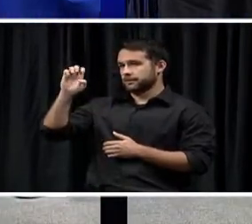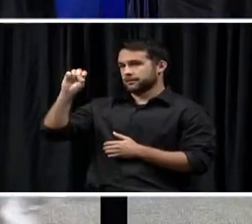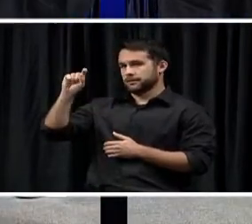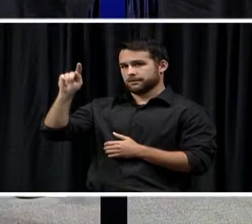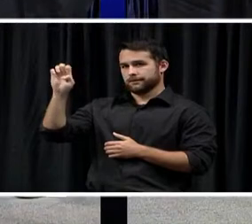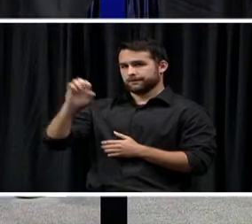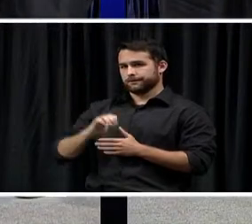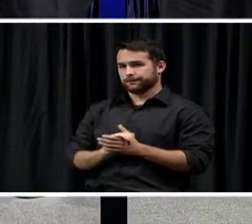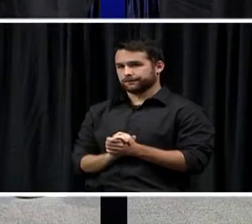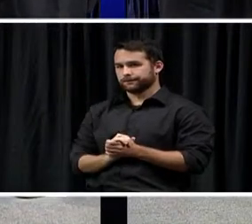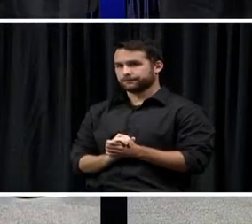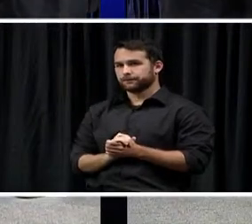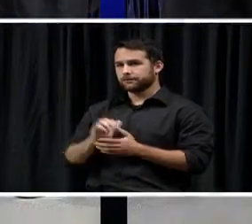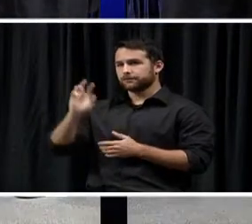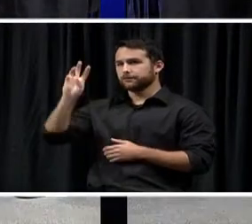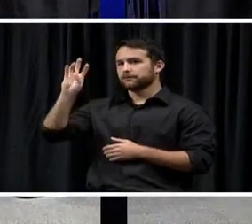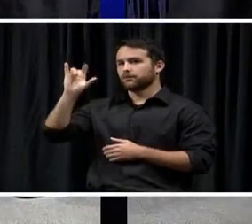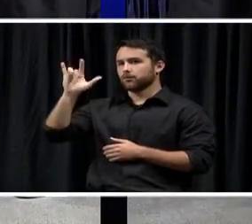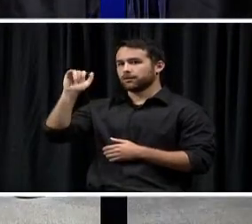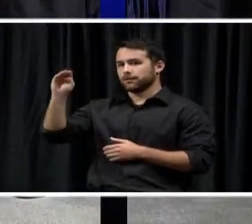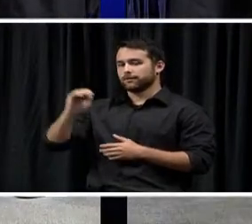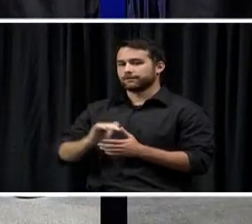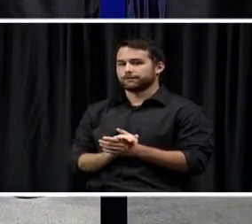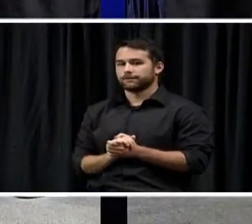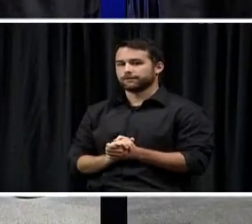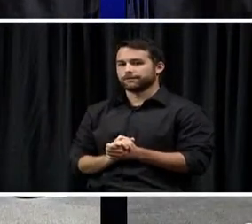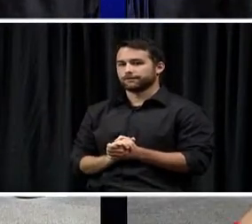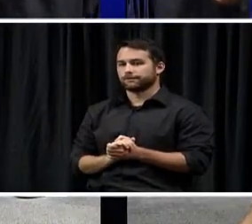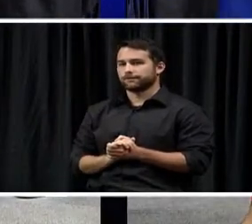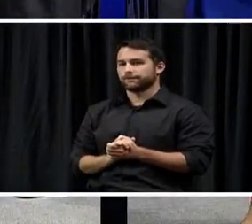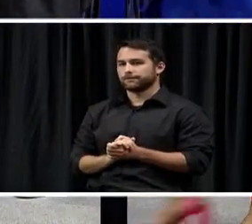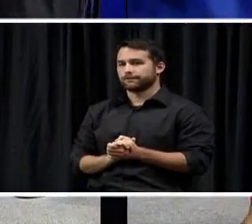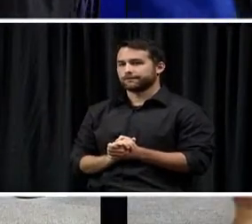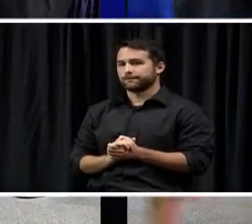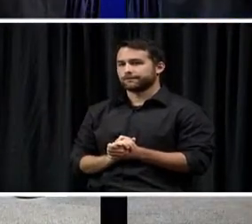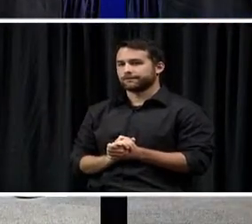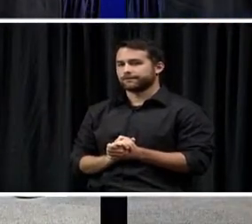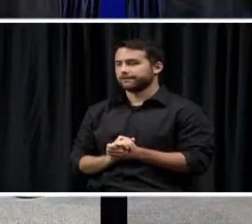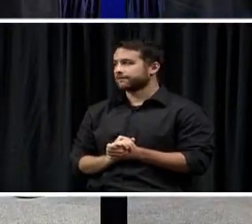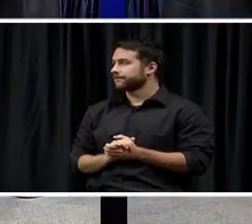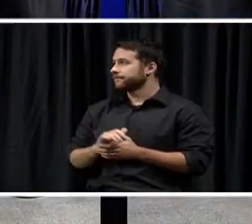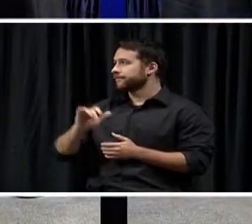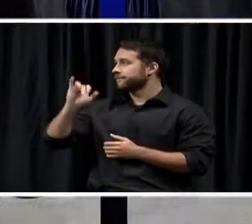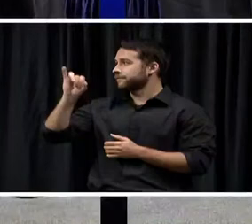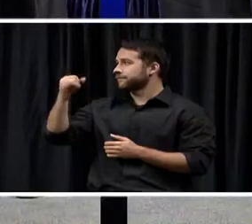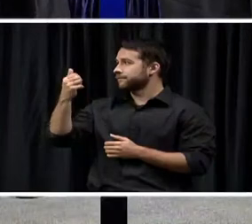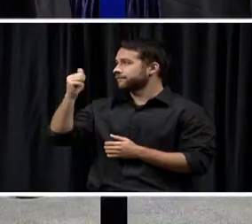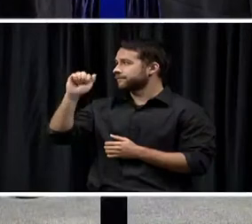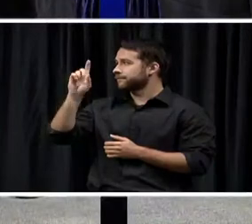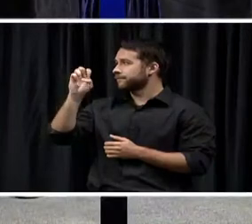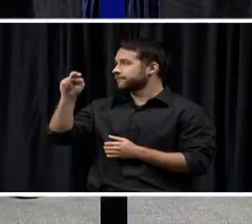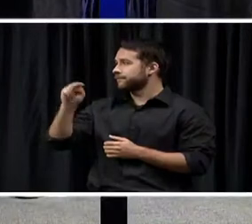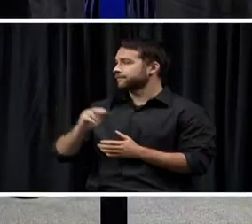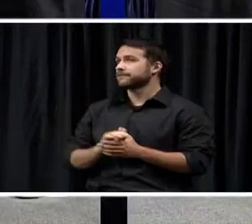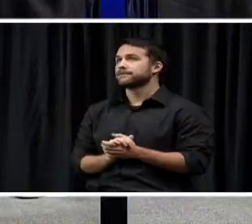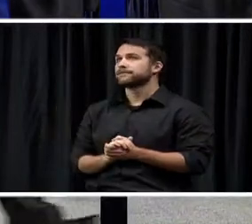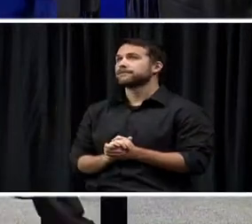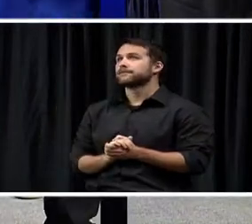Isaac. William Clyde Anthony James. Jabin Emmanuel